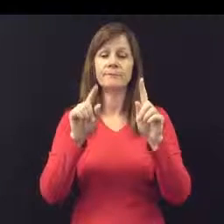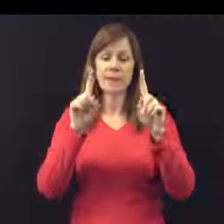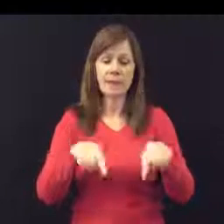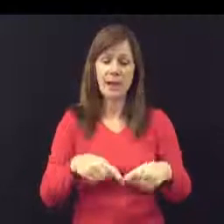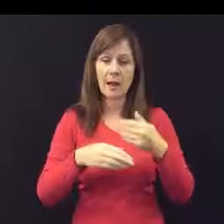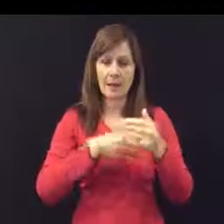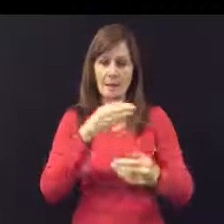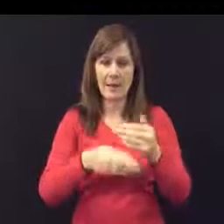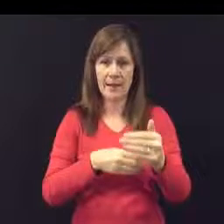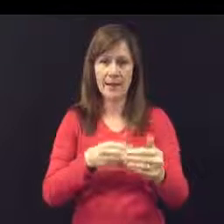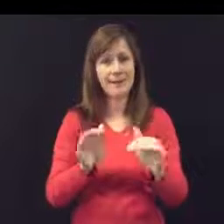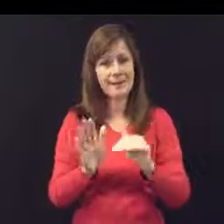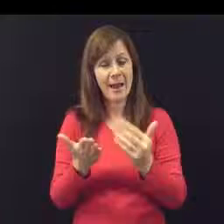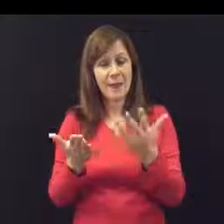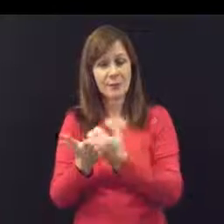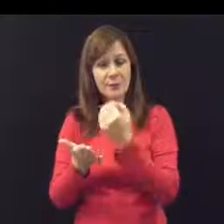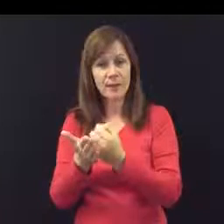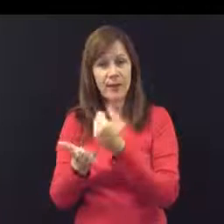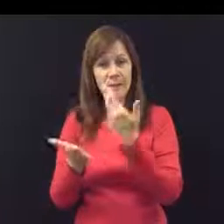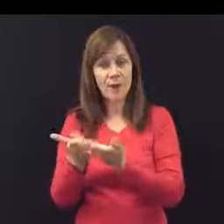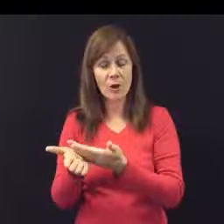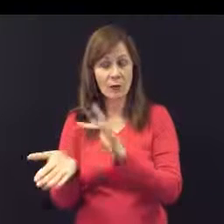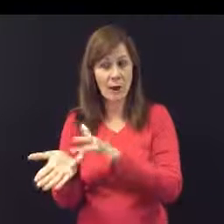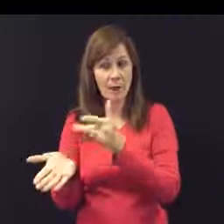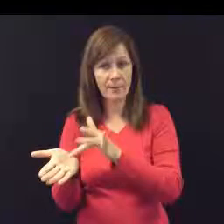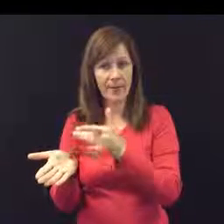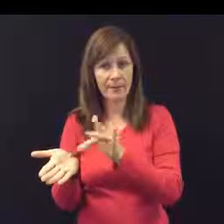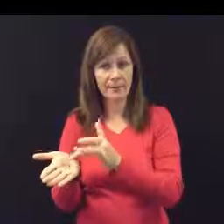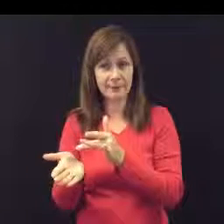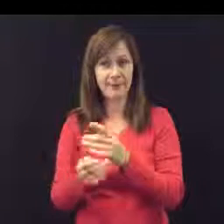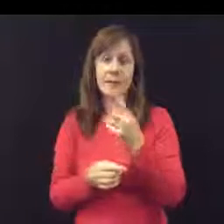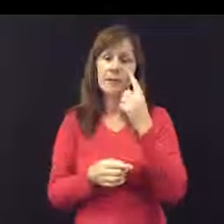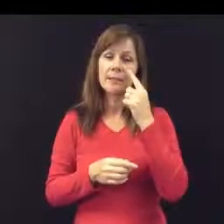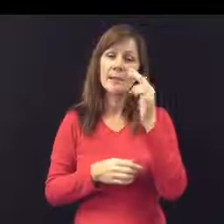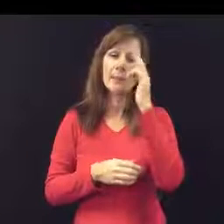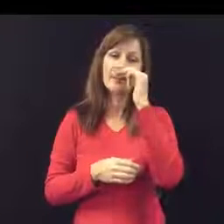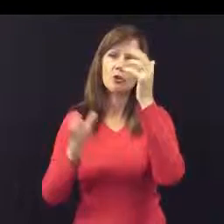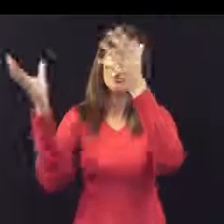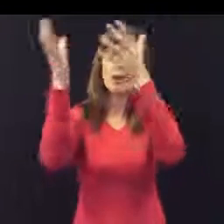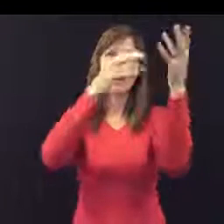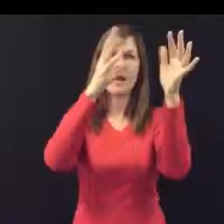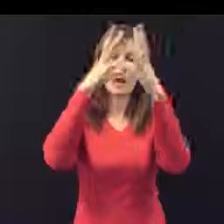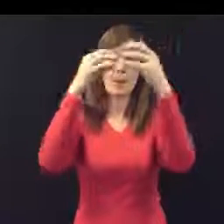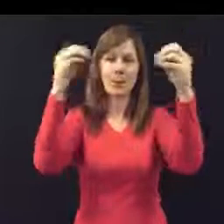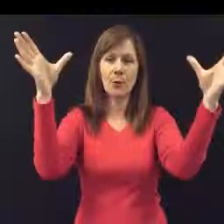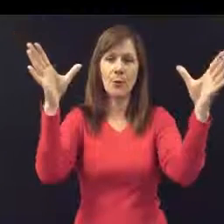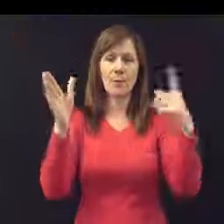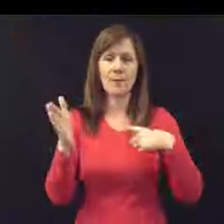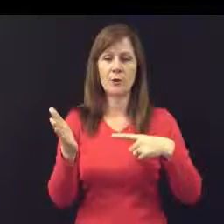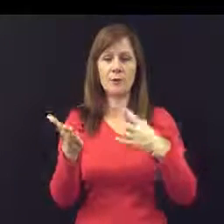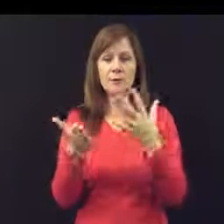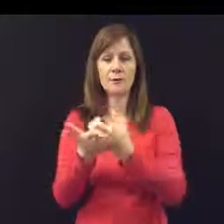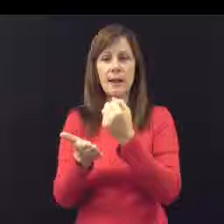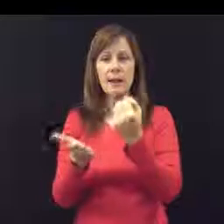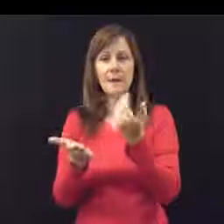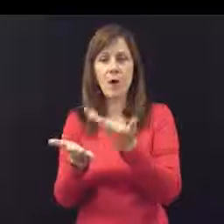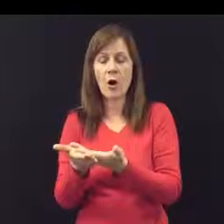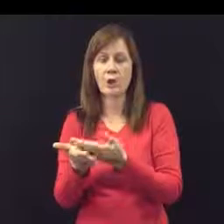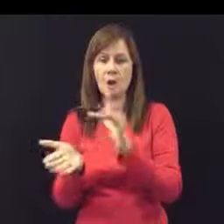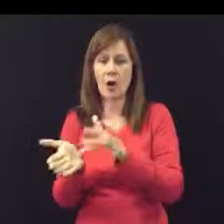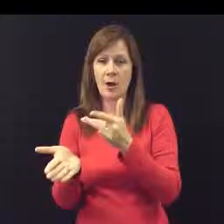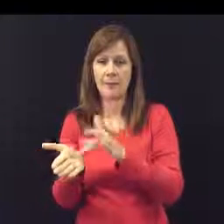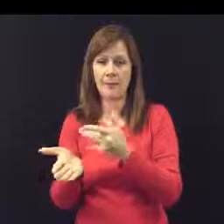it downloading. As soon as enough of the song has downloaded, it will start playing and will now be stored in your local music library.